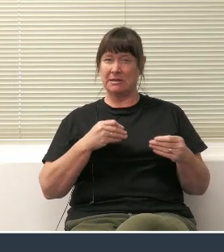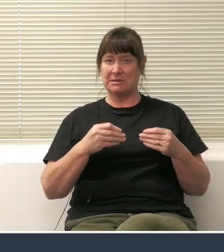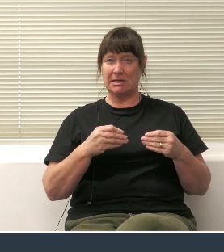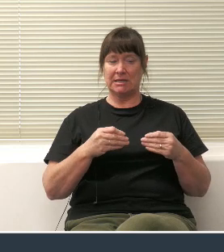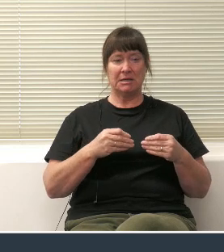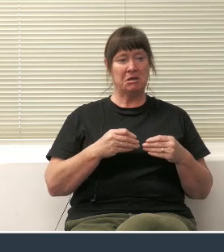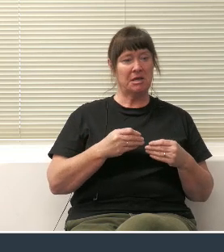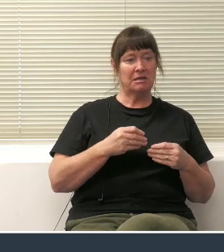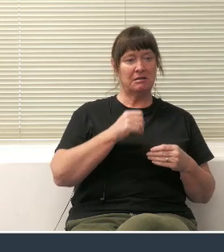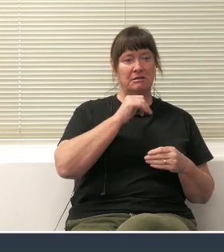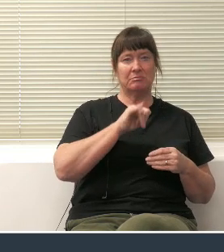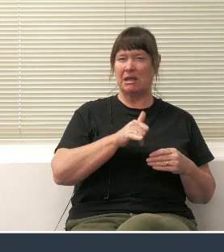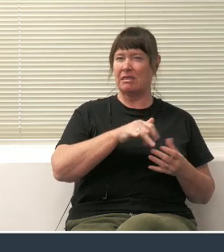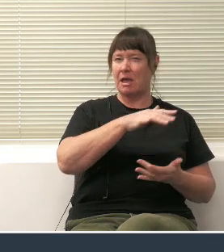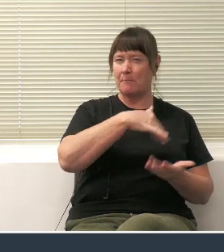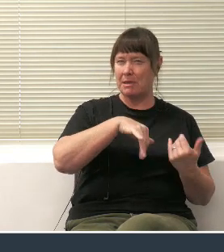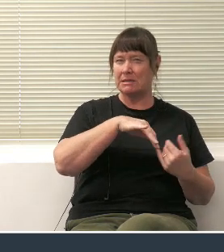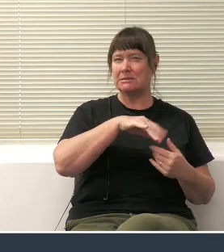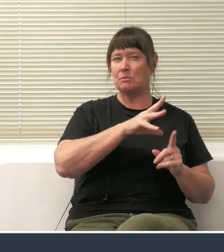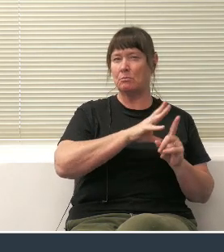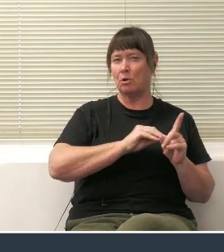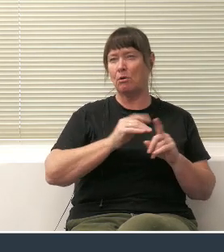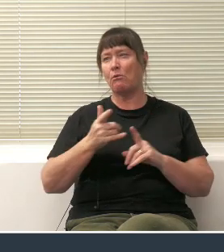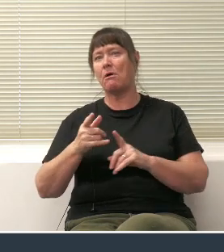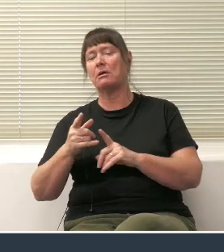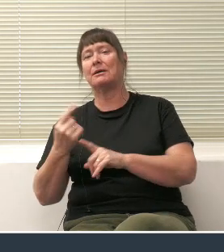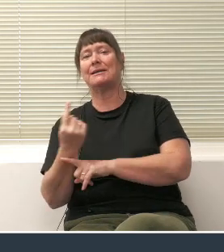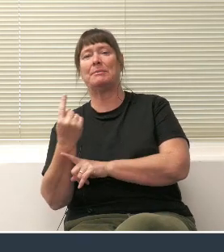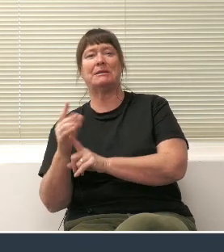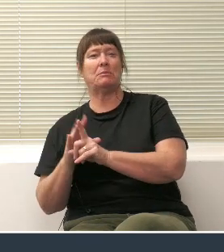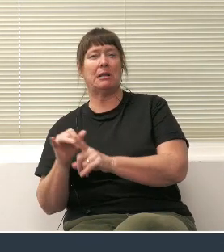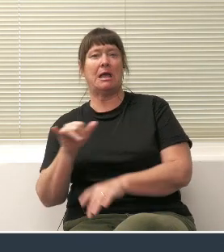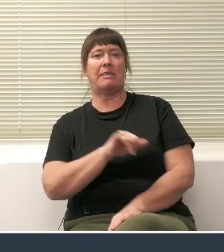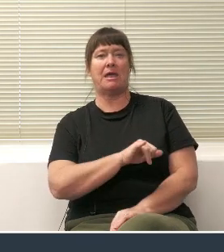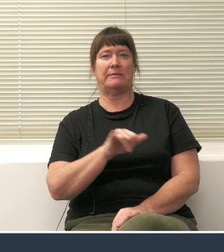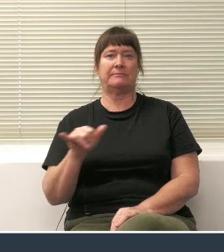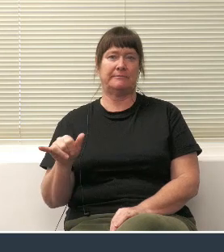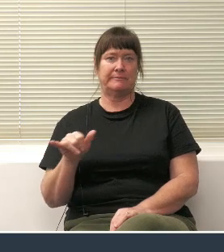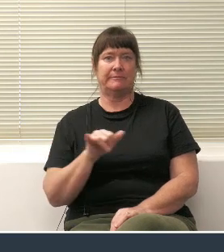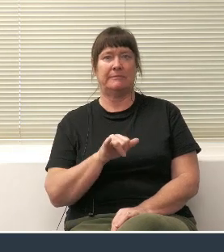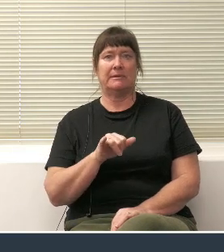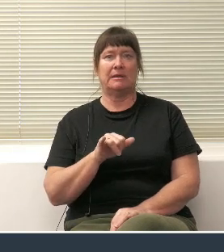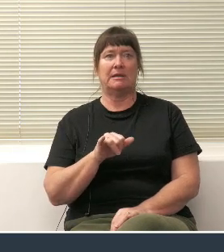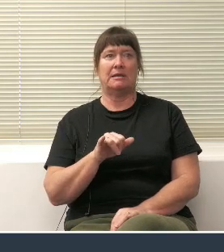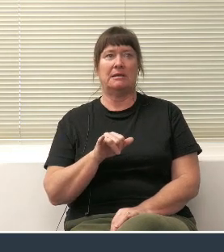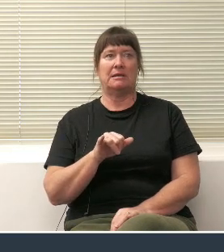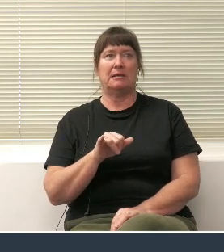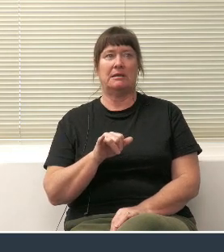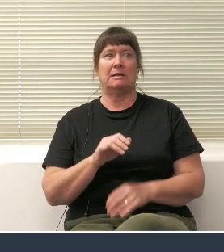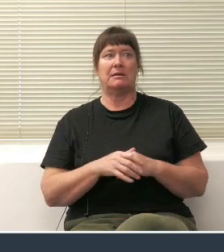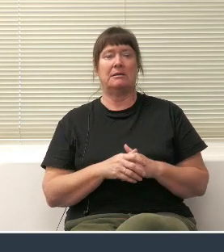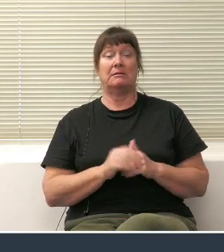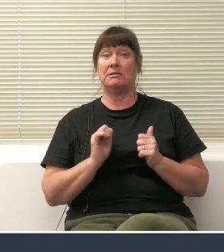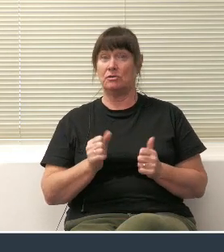that's a mixed model or could potentially be an independent model. Councillor Crystal. Yes, just through the chair, I think that's